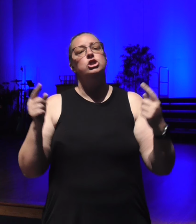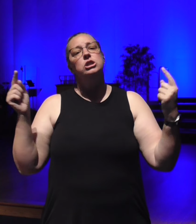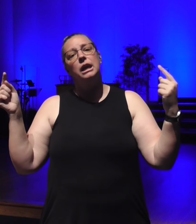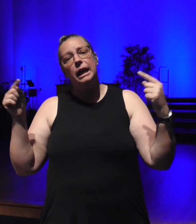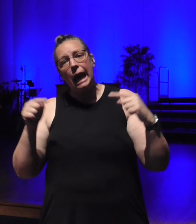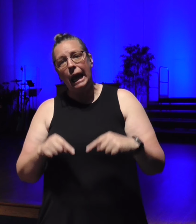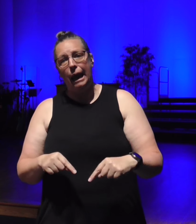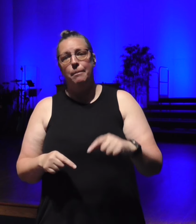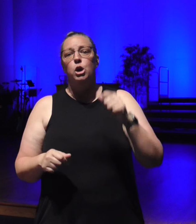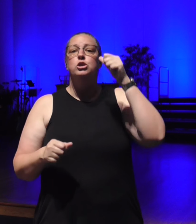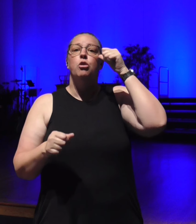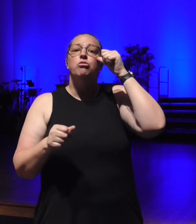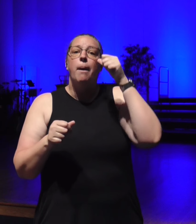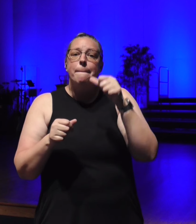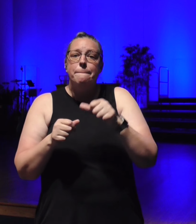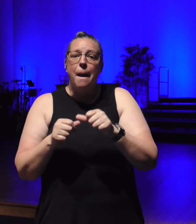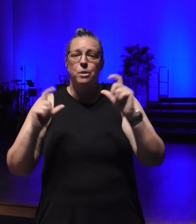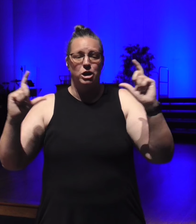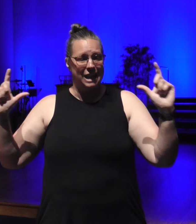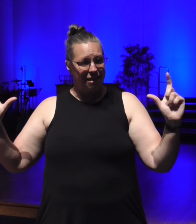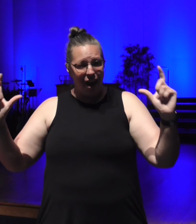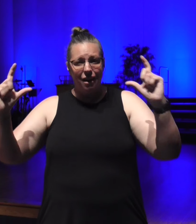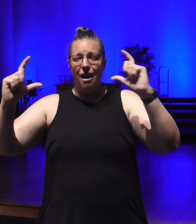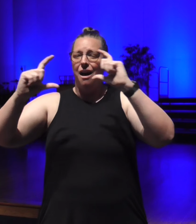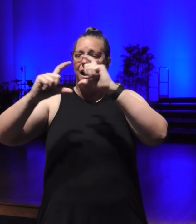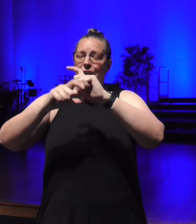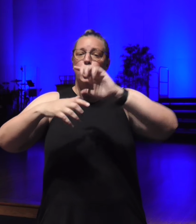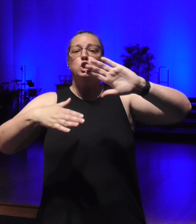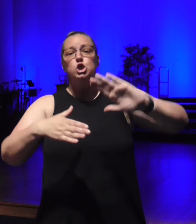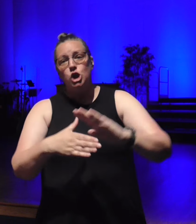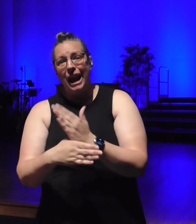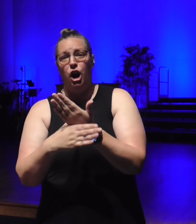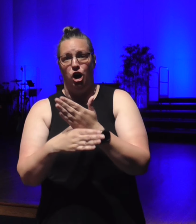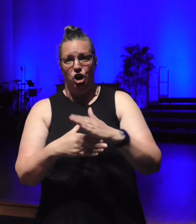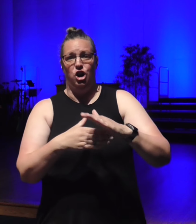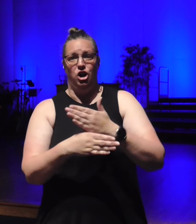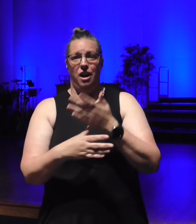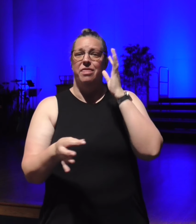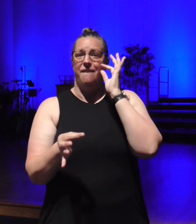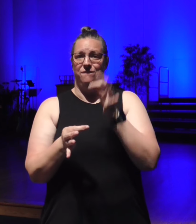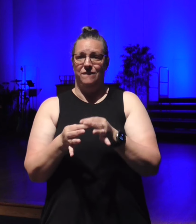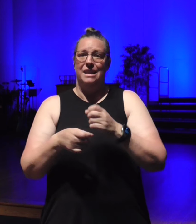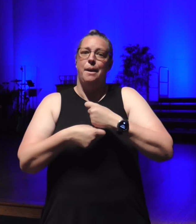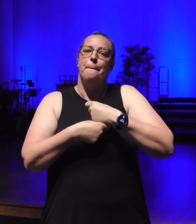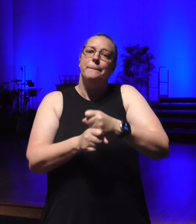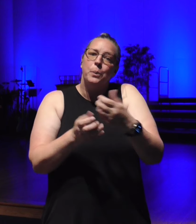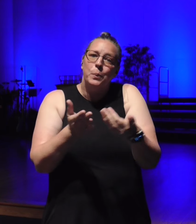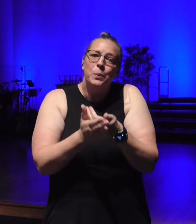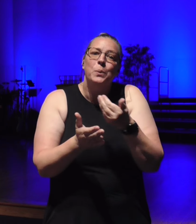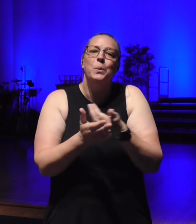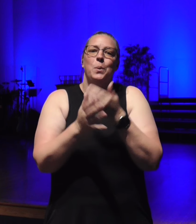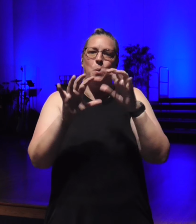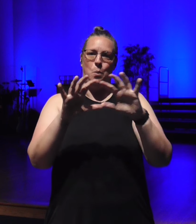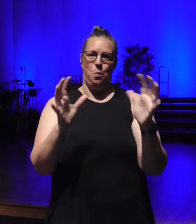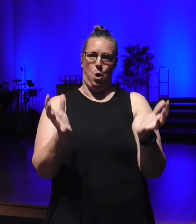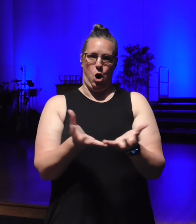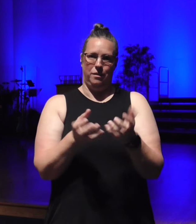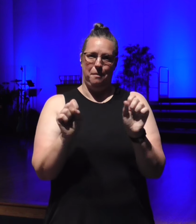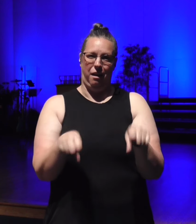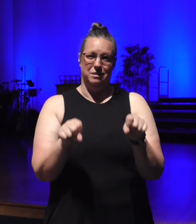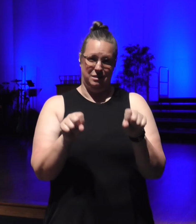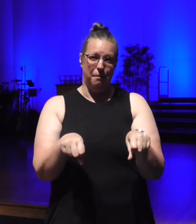weave prayers and grief into a shared faith that would make a new world in that part of the world